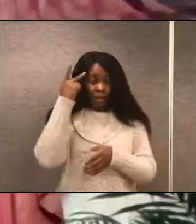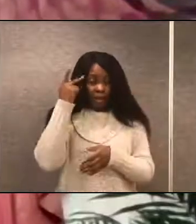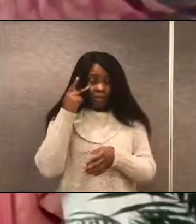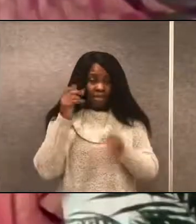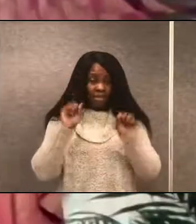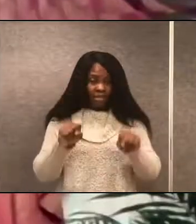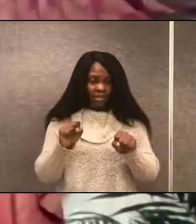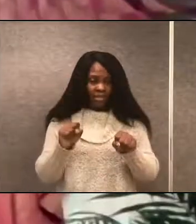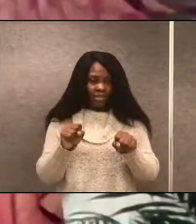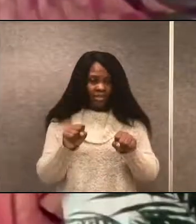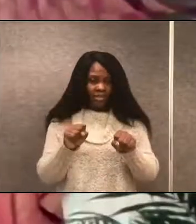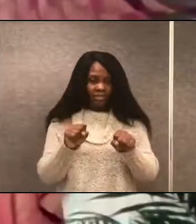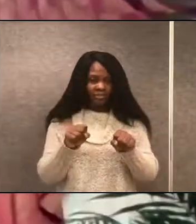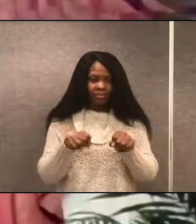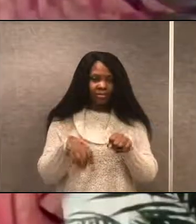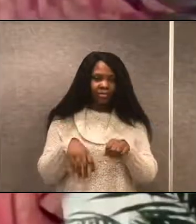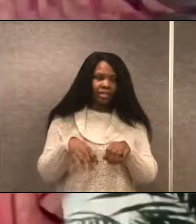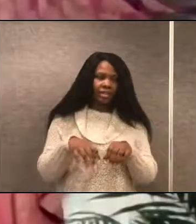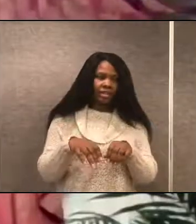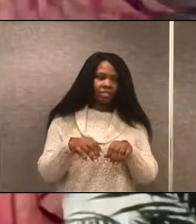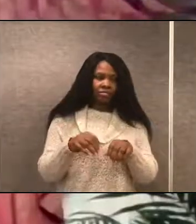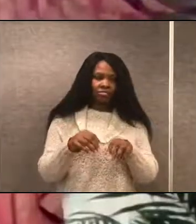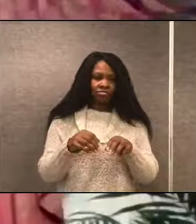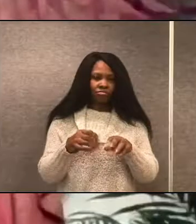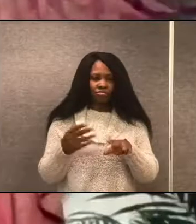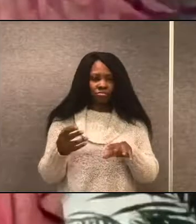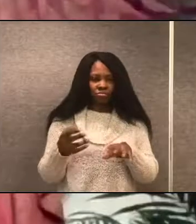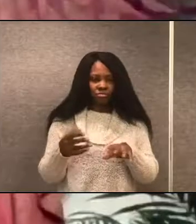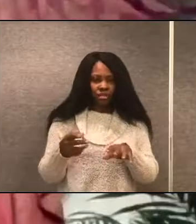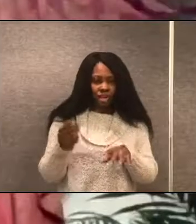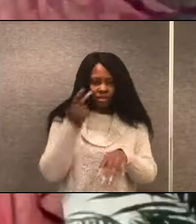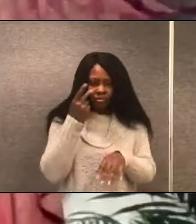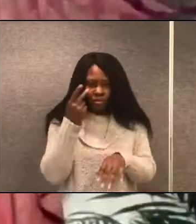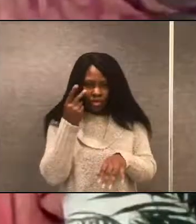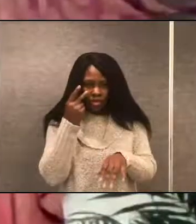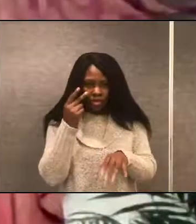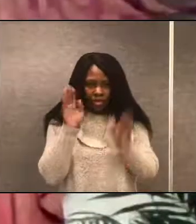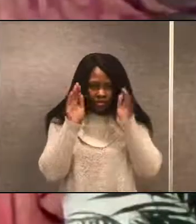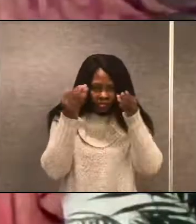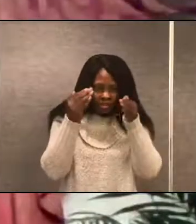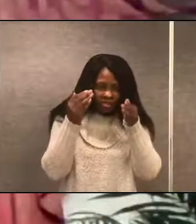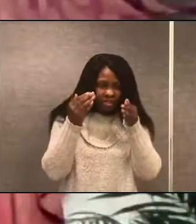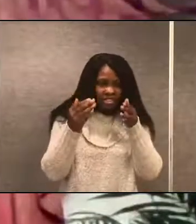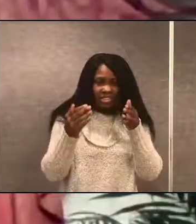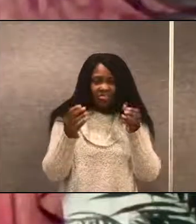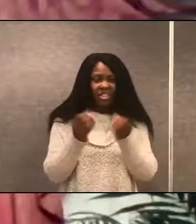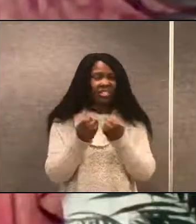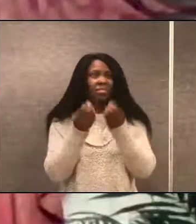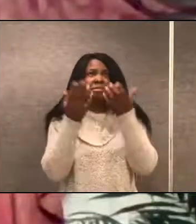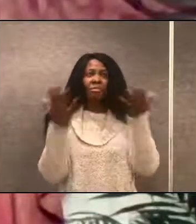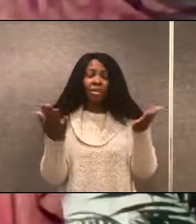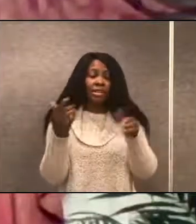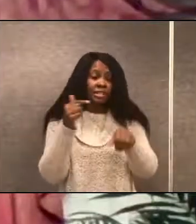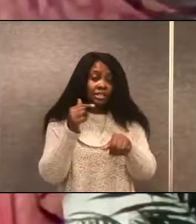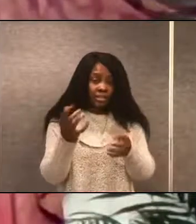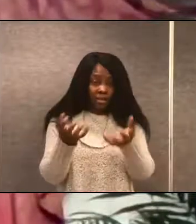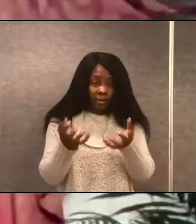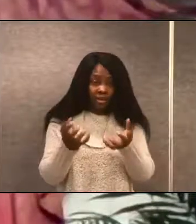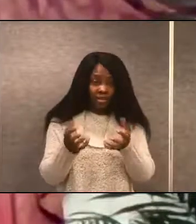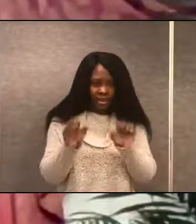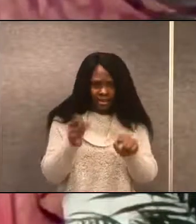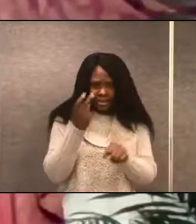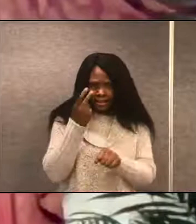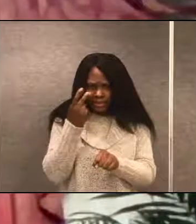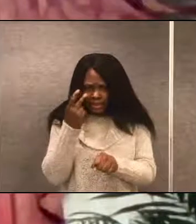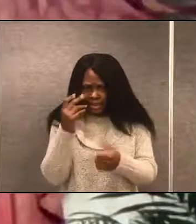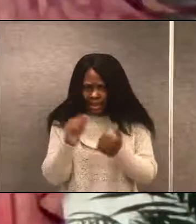once a day, 5 times a day, however many times they want. And when they do that, they will be able to get real time on how their